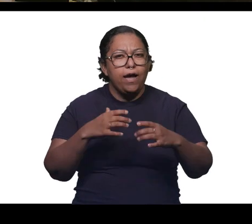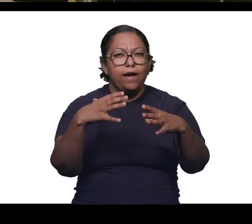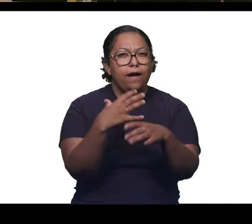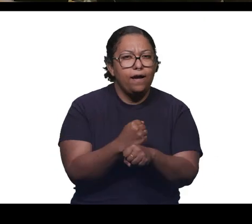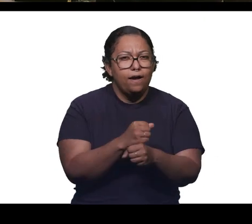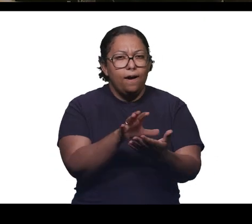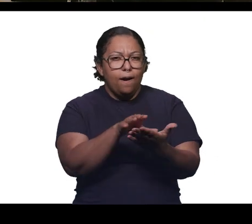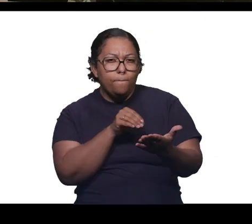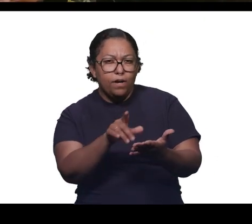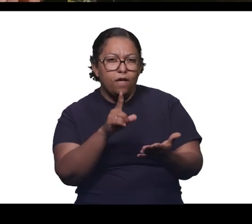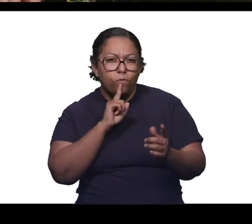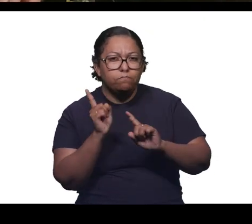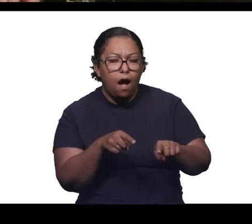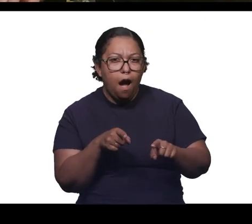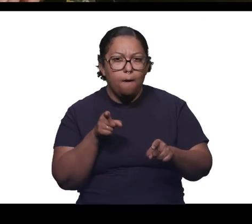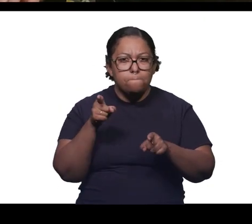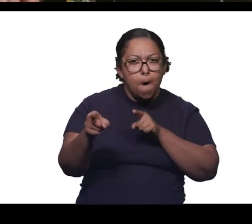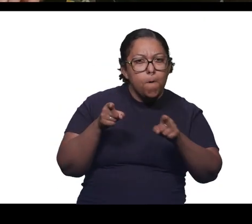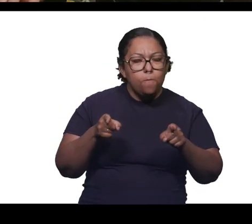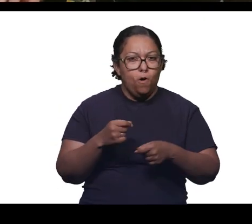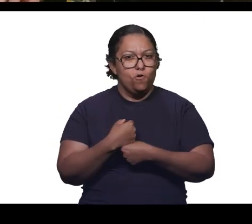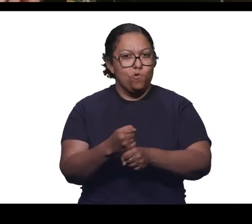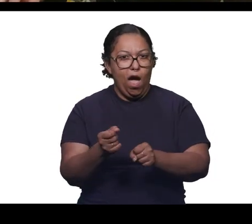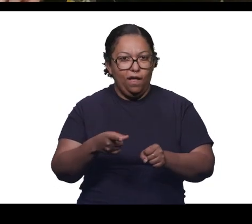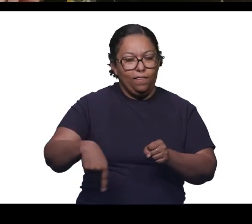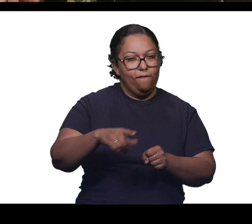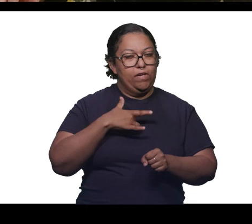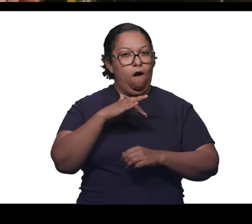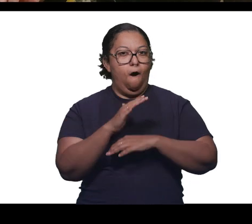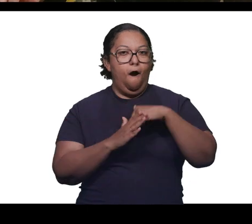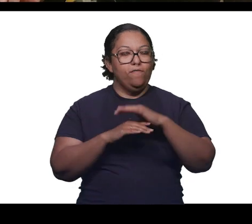where everyone feels comfortable and confident to share their thoughts and ideas.